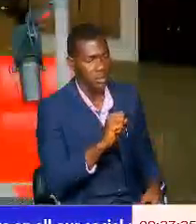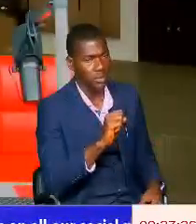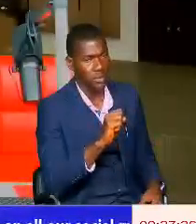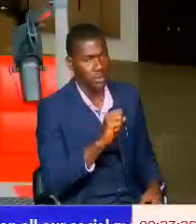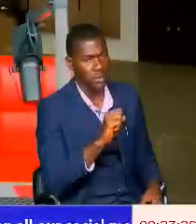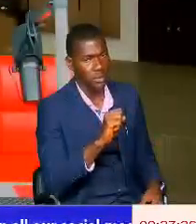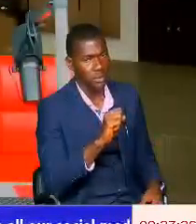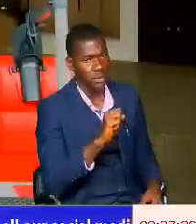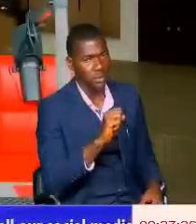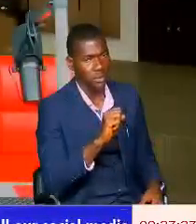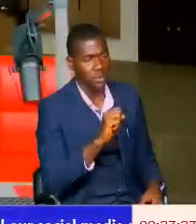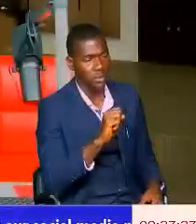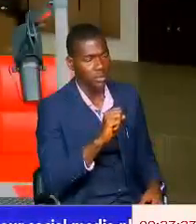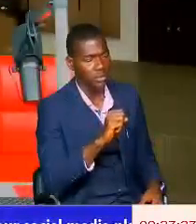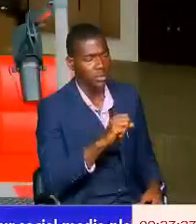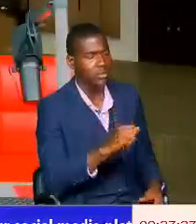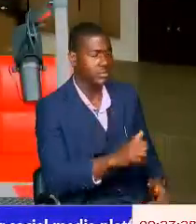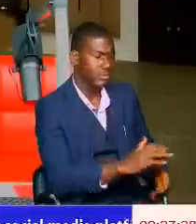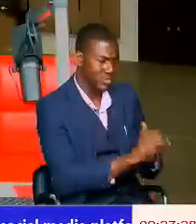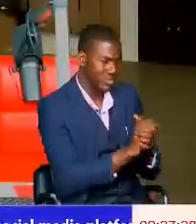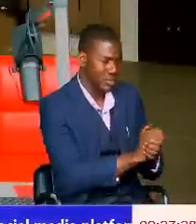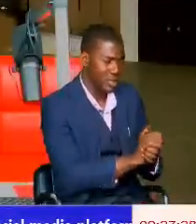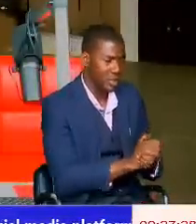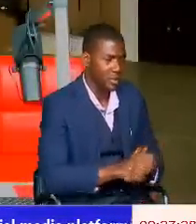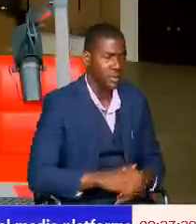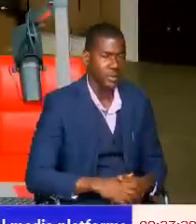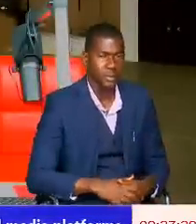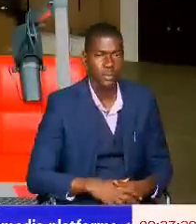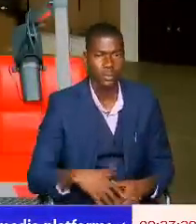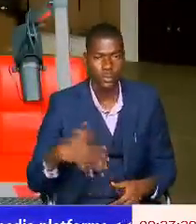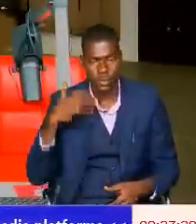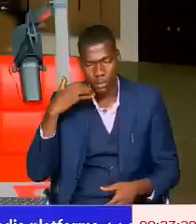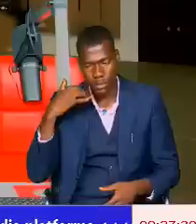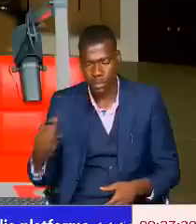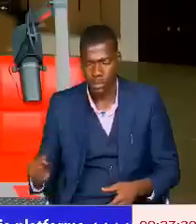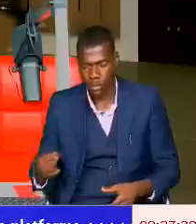May God be with you, sir.